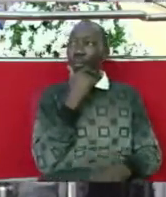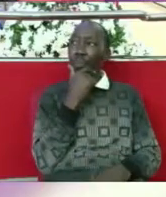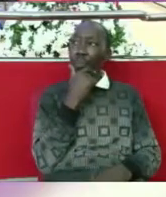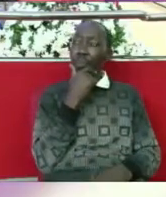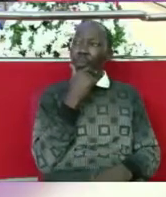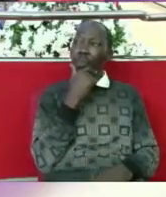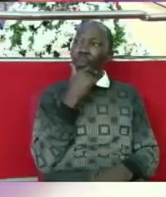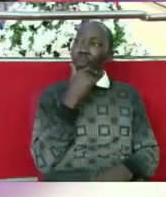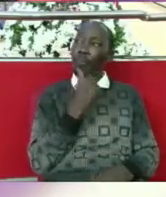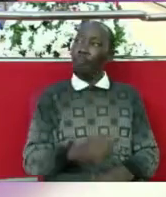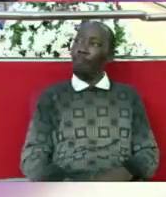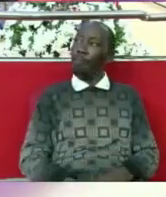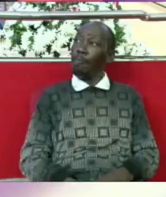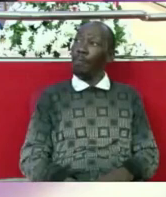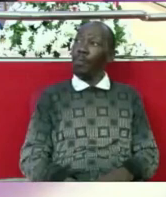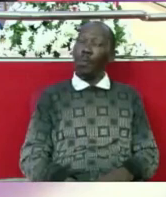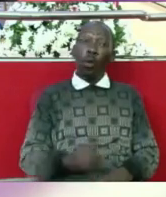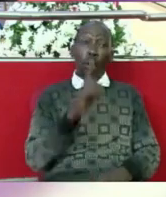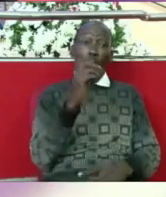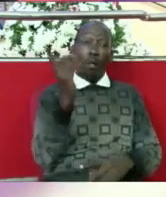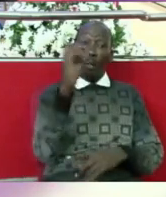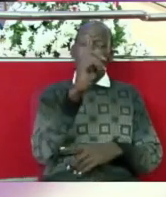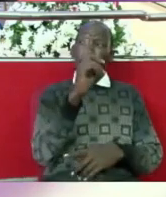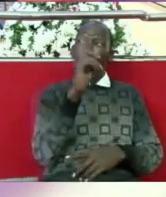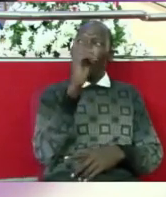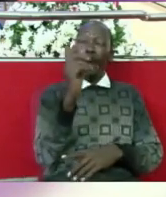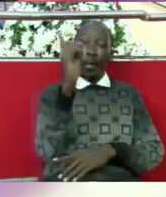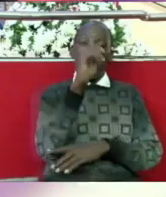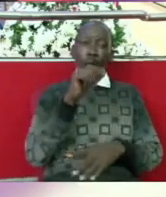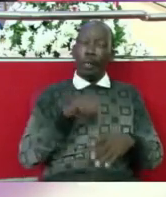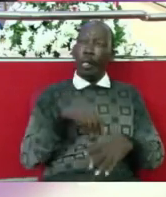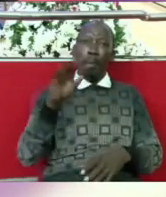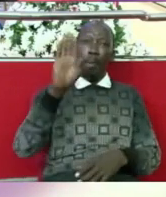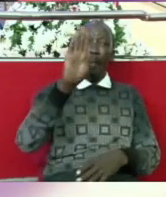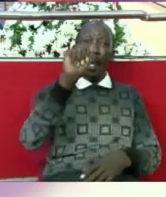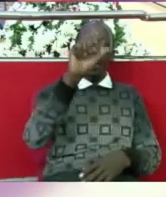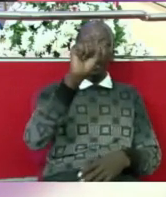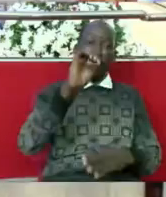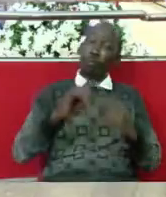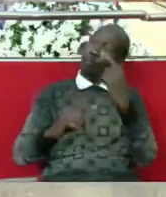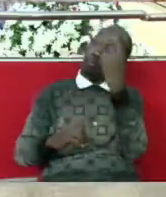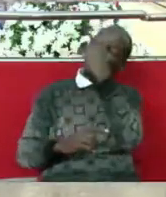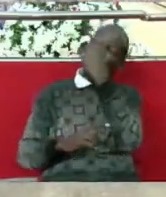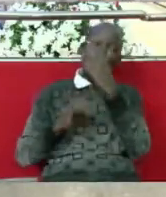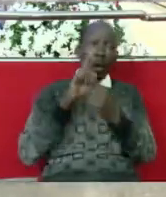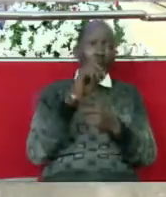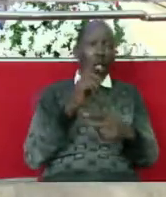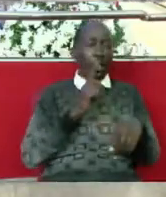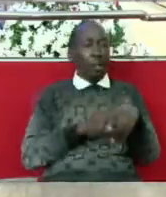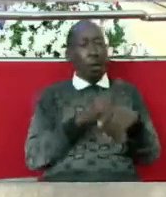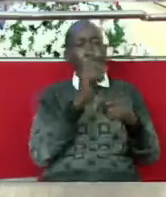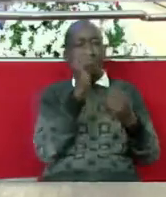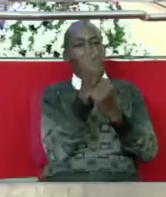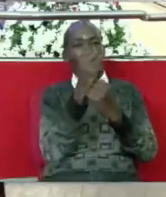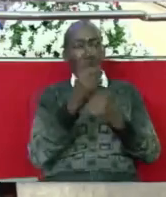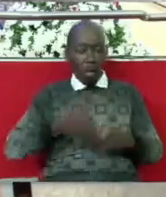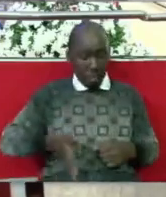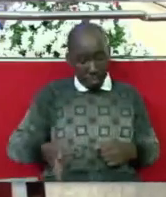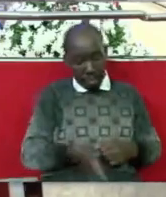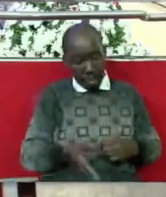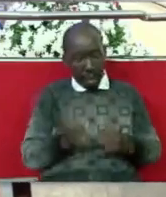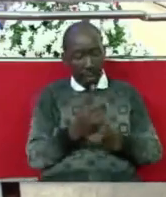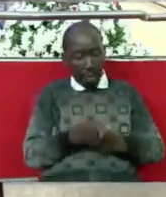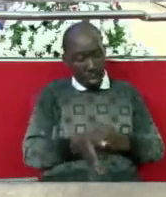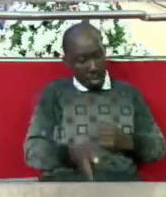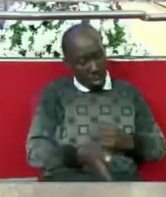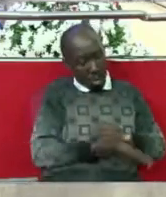tulipo at base. Wakati pale base. We went at between 11 and 1 a.m. in the morning.